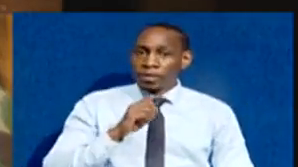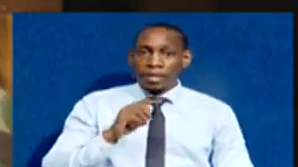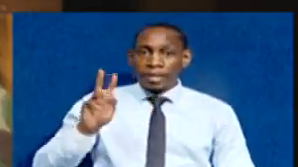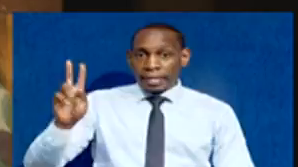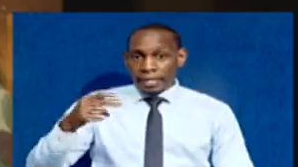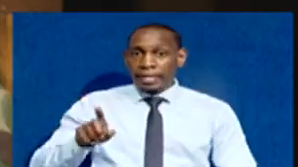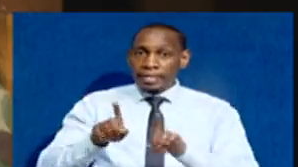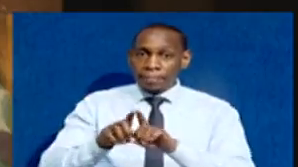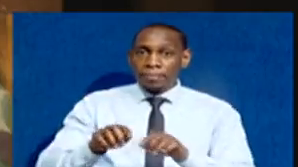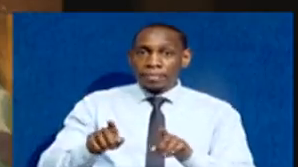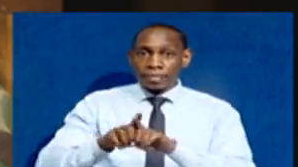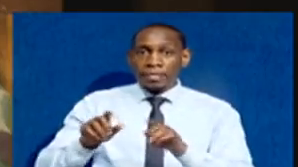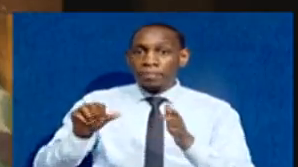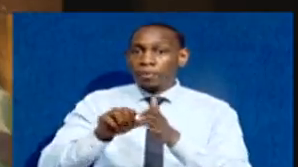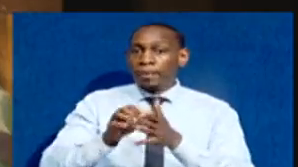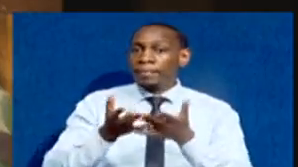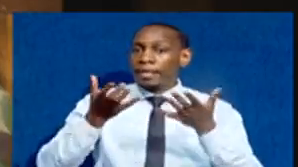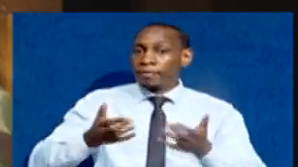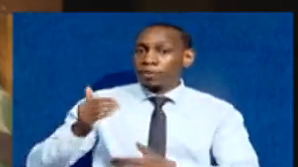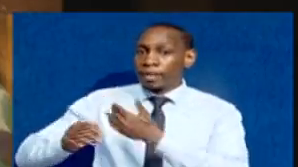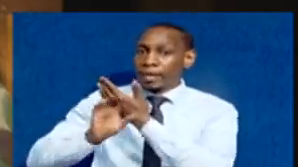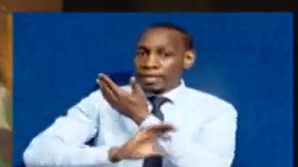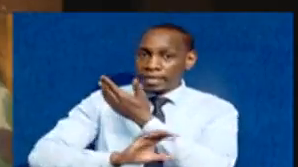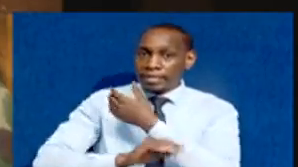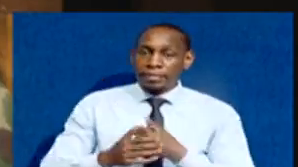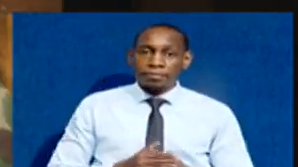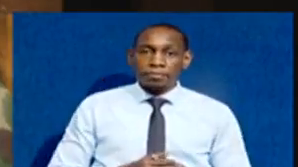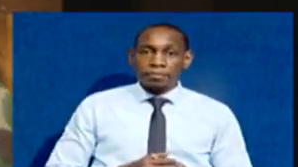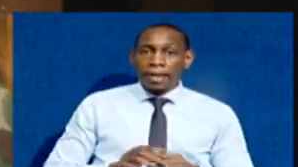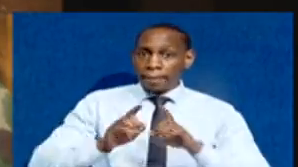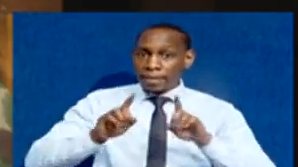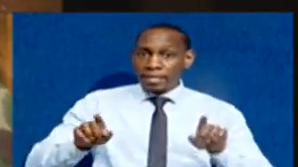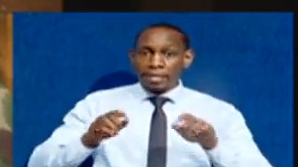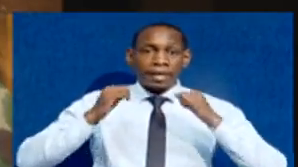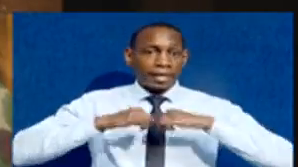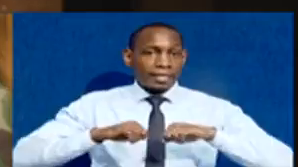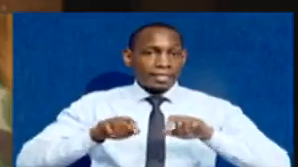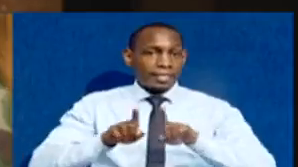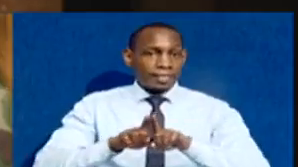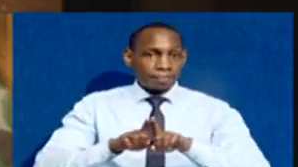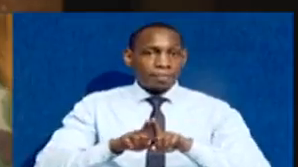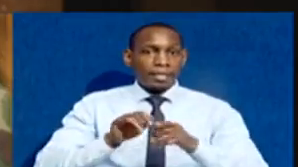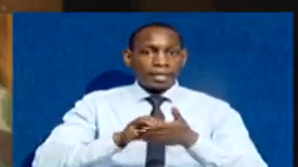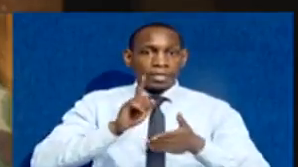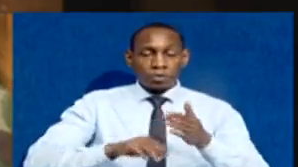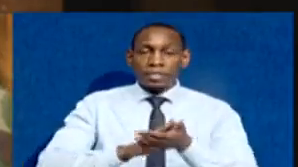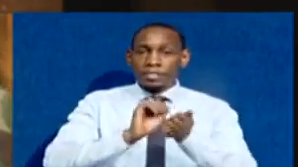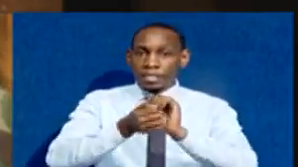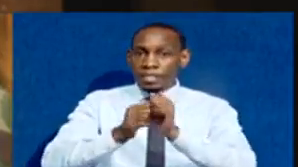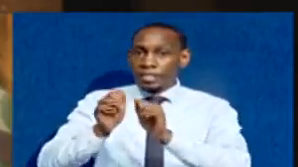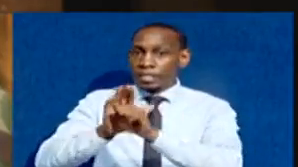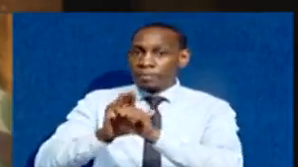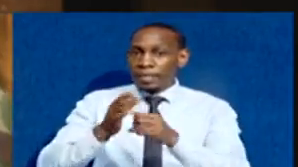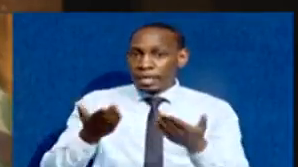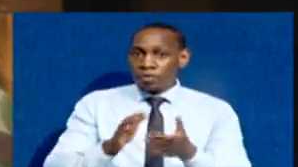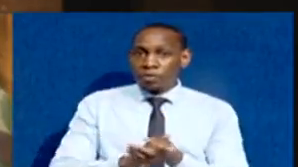not just Kenya, but also even other neighboring countries. But you will agree with me that there has been drastic change in